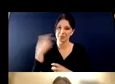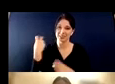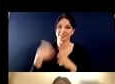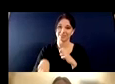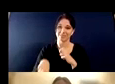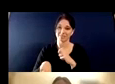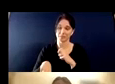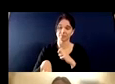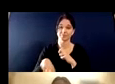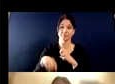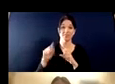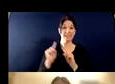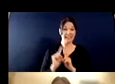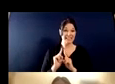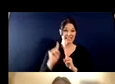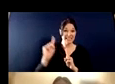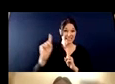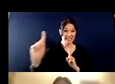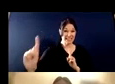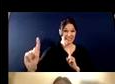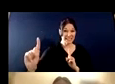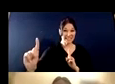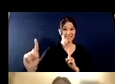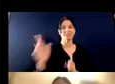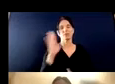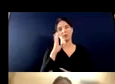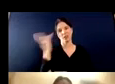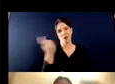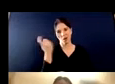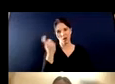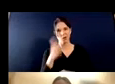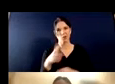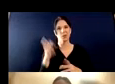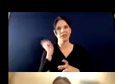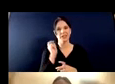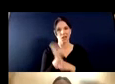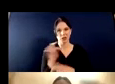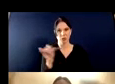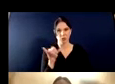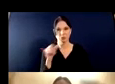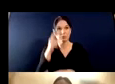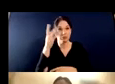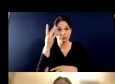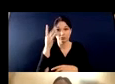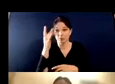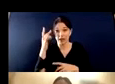distance as well is going to be hard because you're depending on